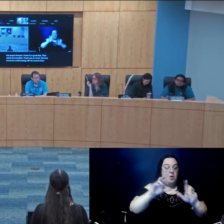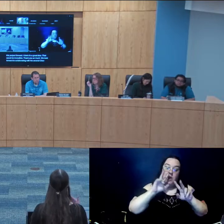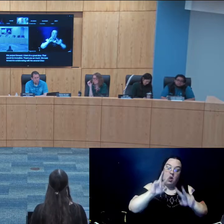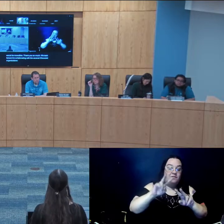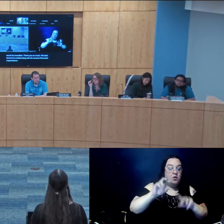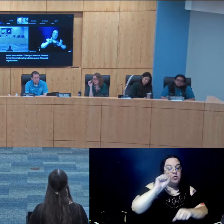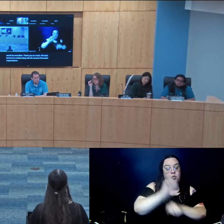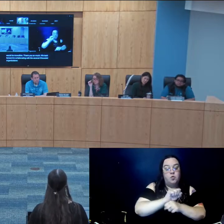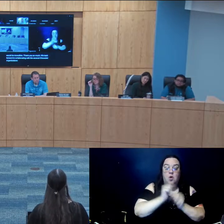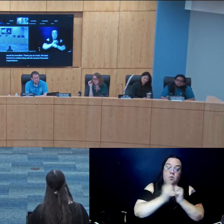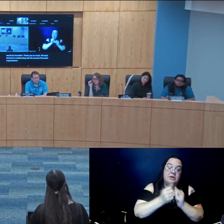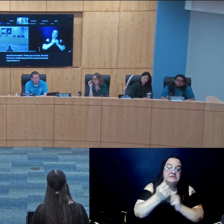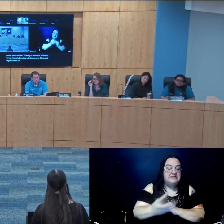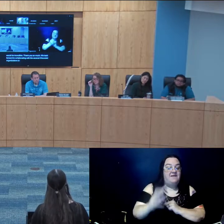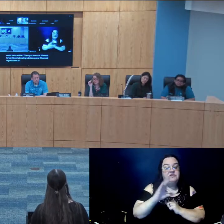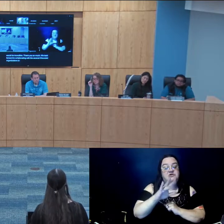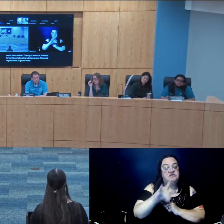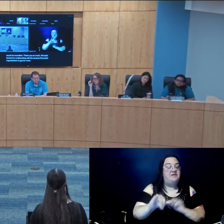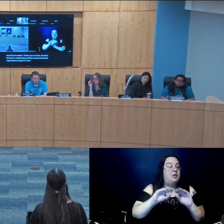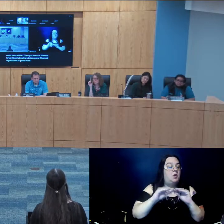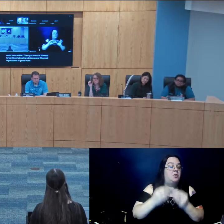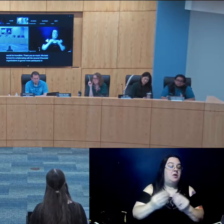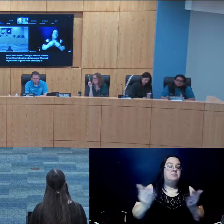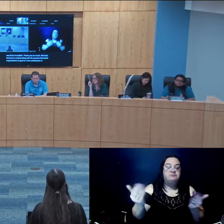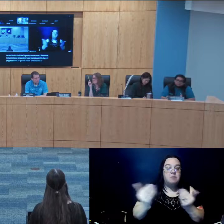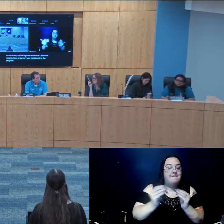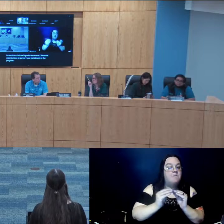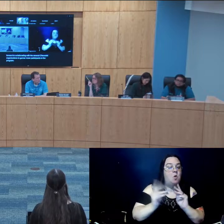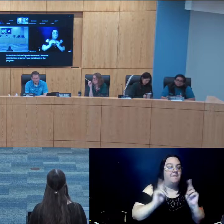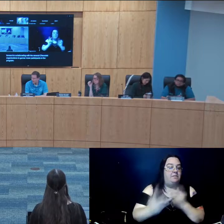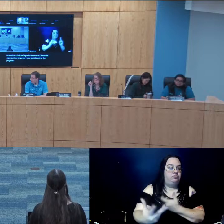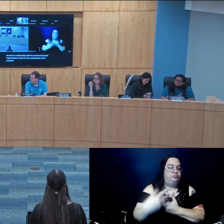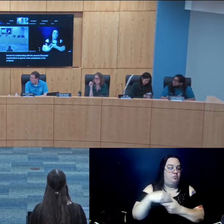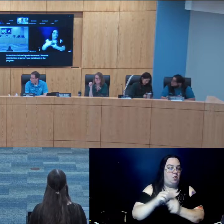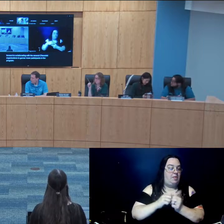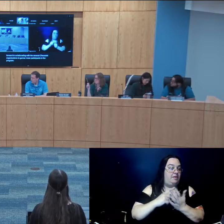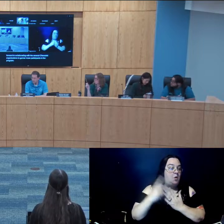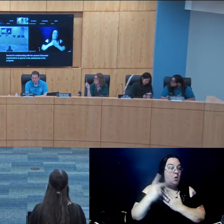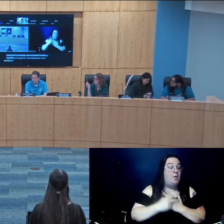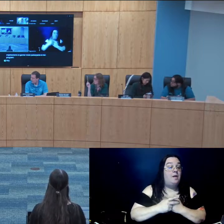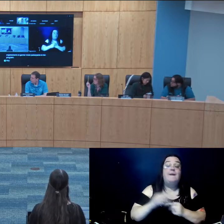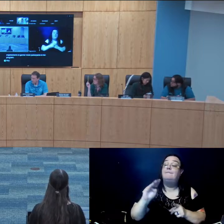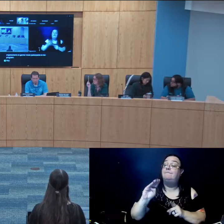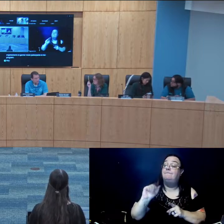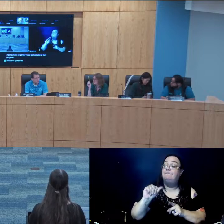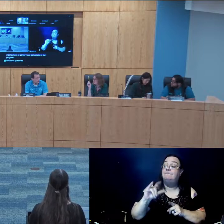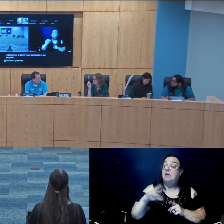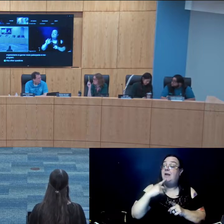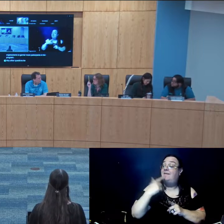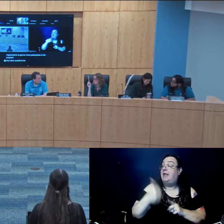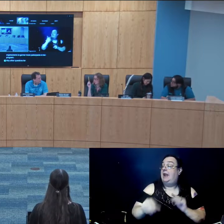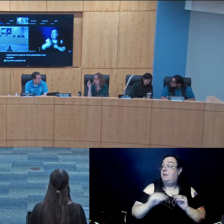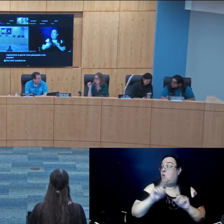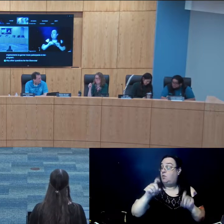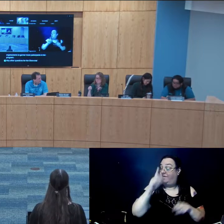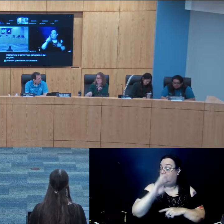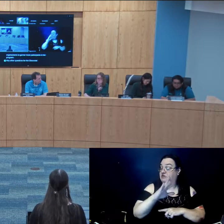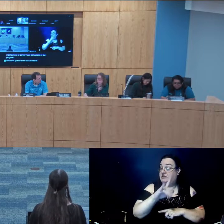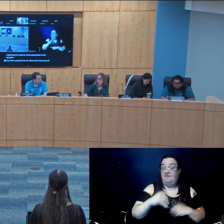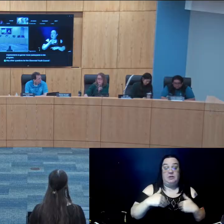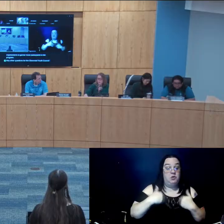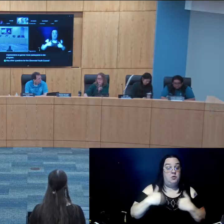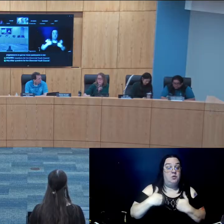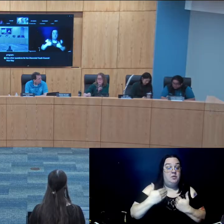organizations to garner more participants in the program. Any other questions for the Cheverly Youth Council Vice